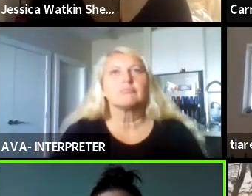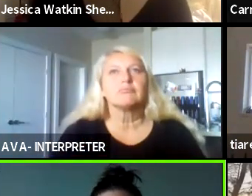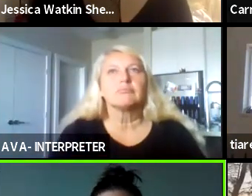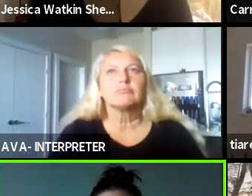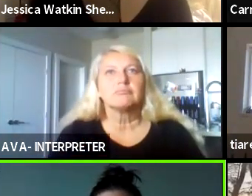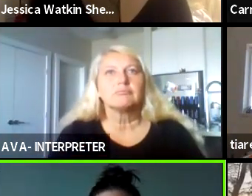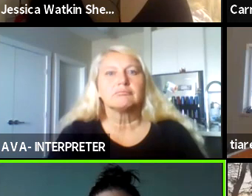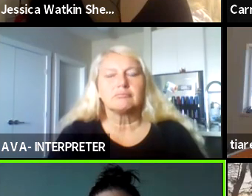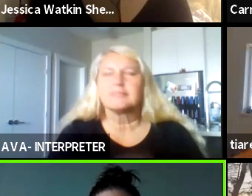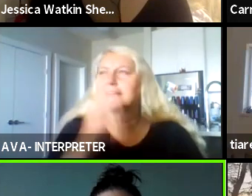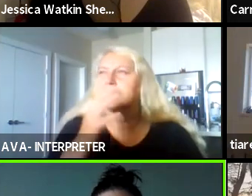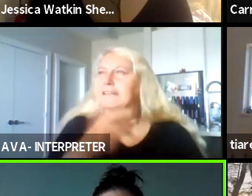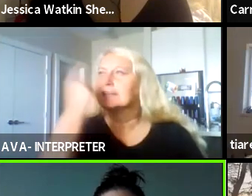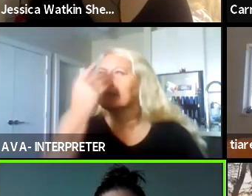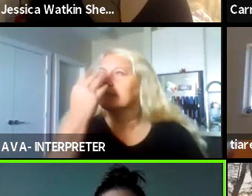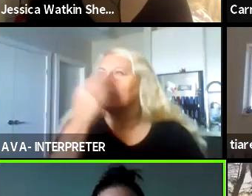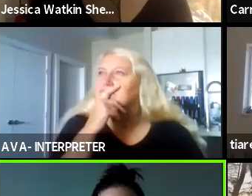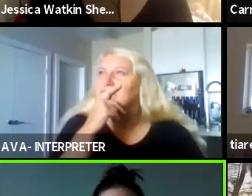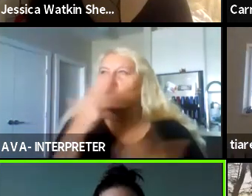And what's unsettling about work?